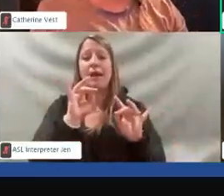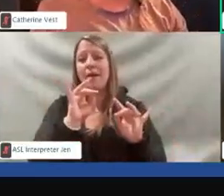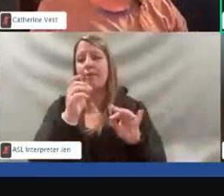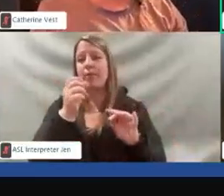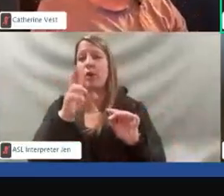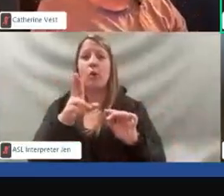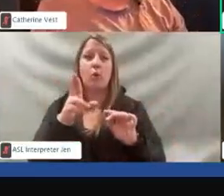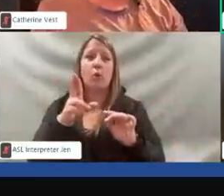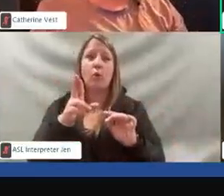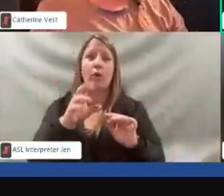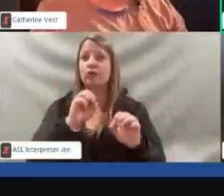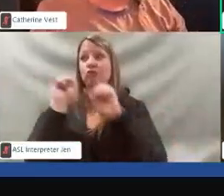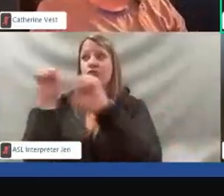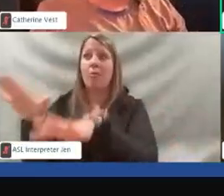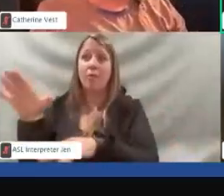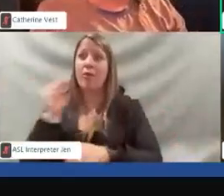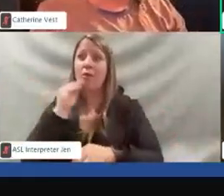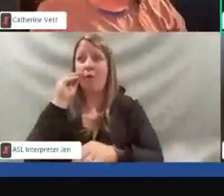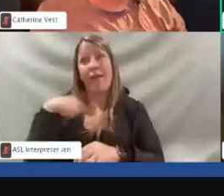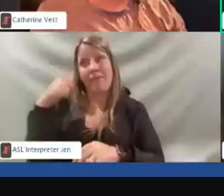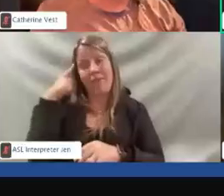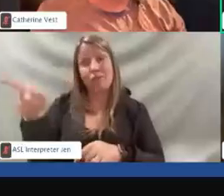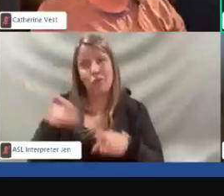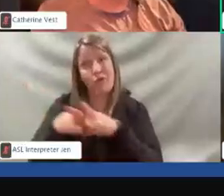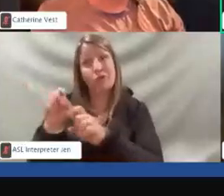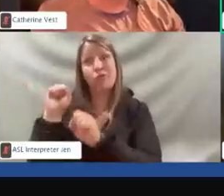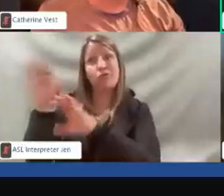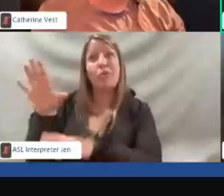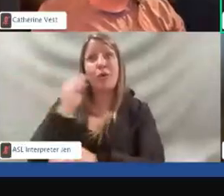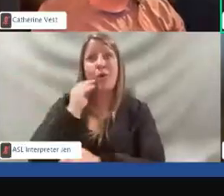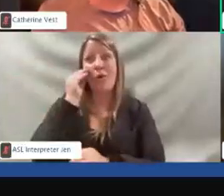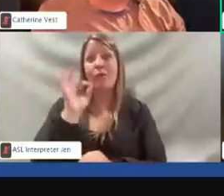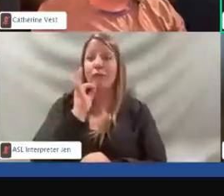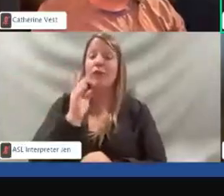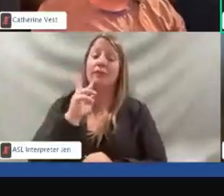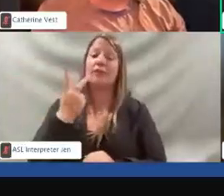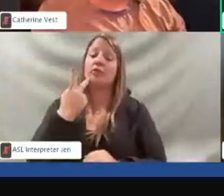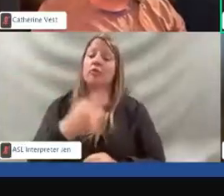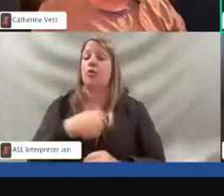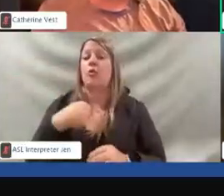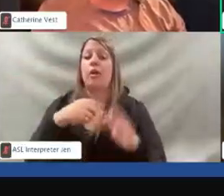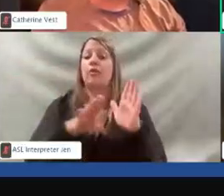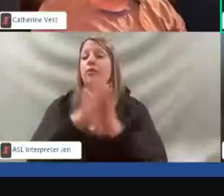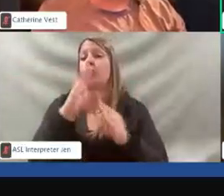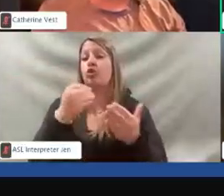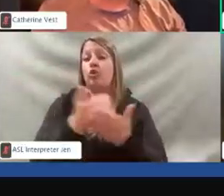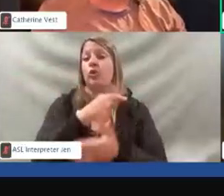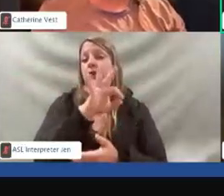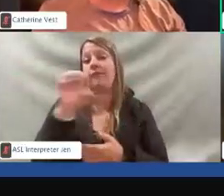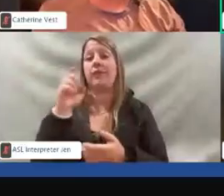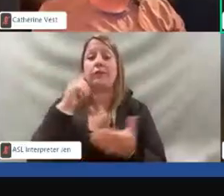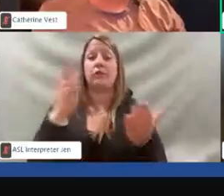sometimes get them dropped off to them. I think she does that as well. We launched a new fee-for-service,